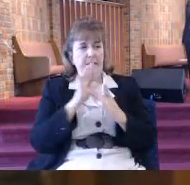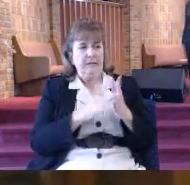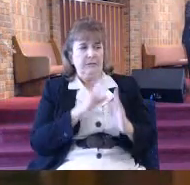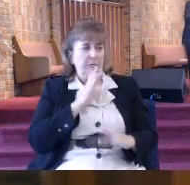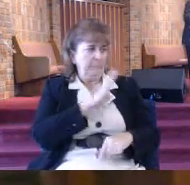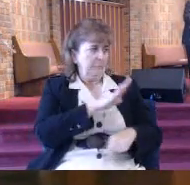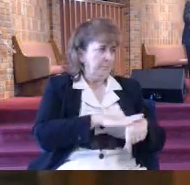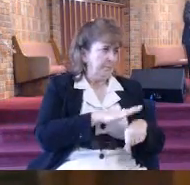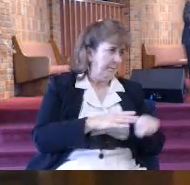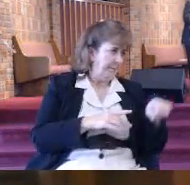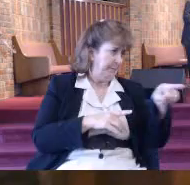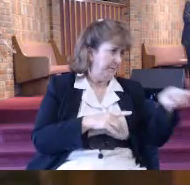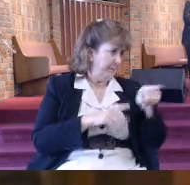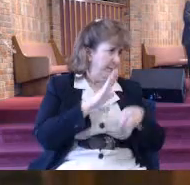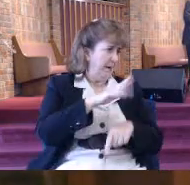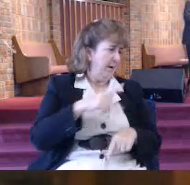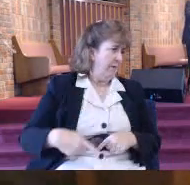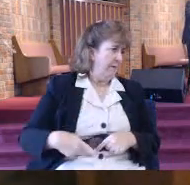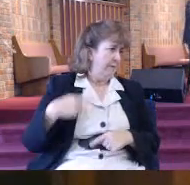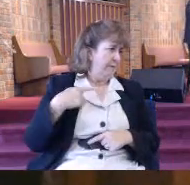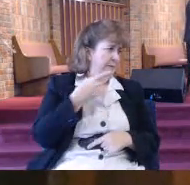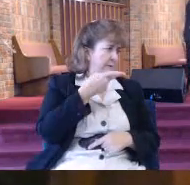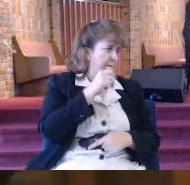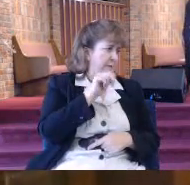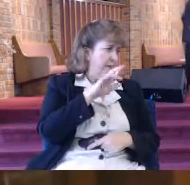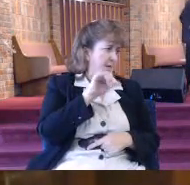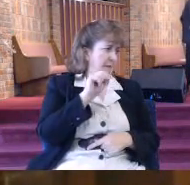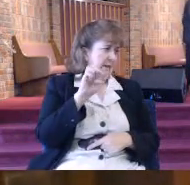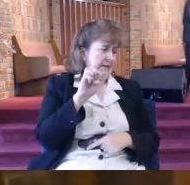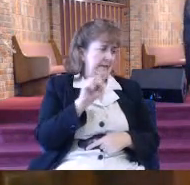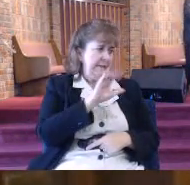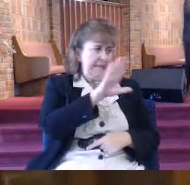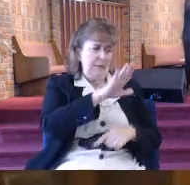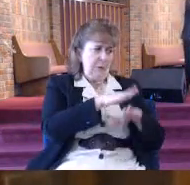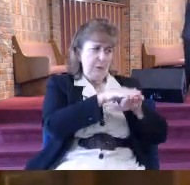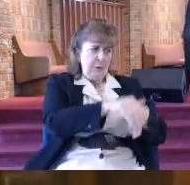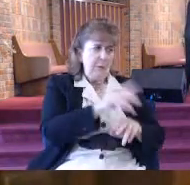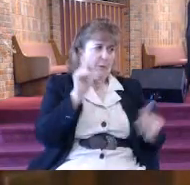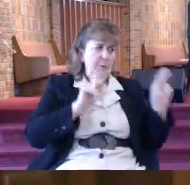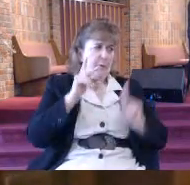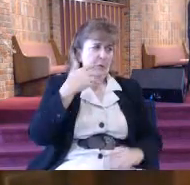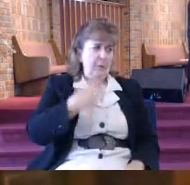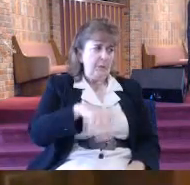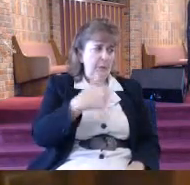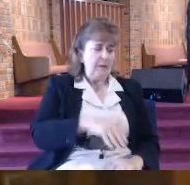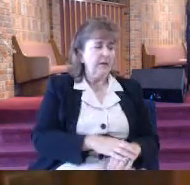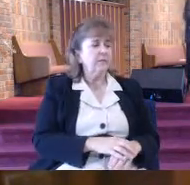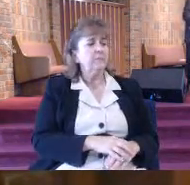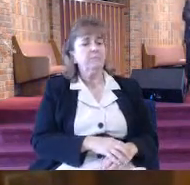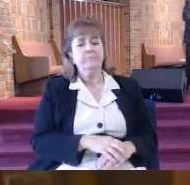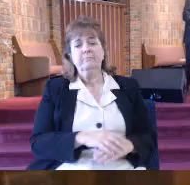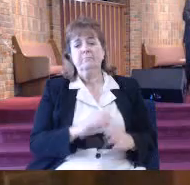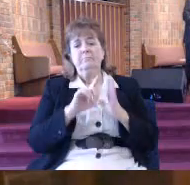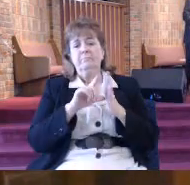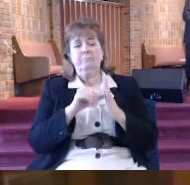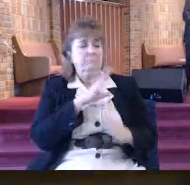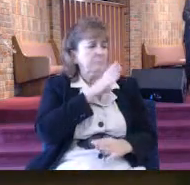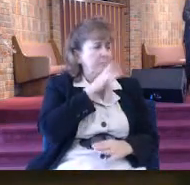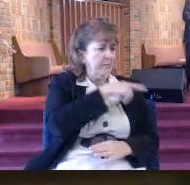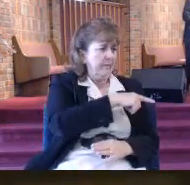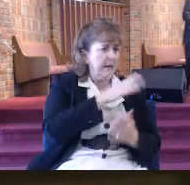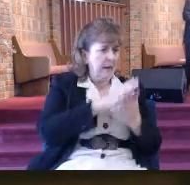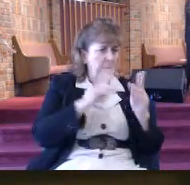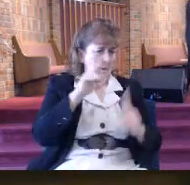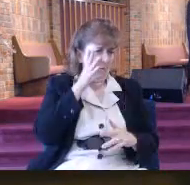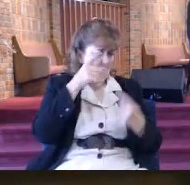for their hypocrisy. He's talking about how they will teach. He's talking about those who may have the opportunity to kill the body